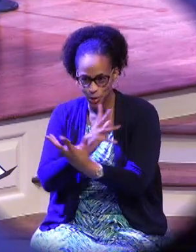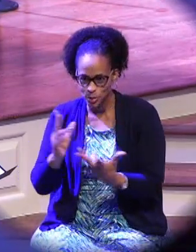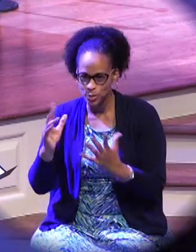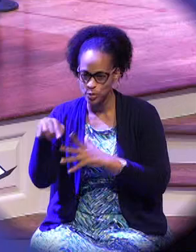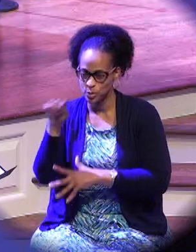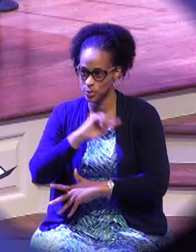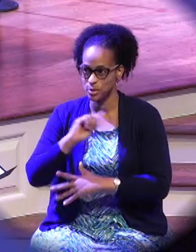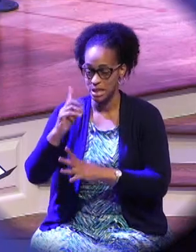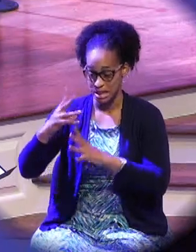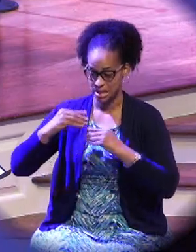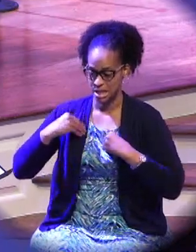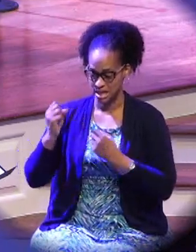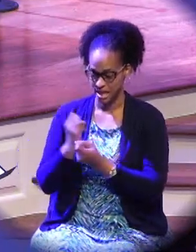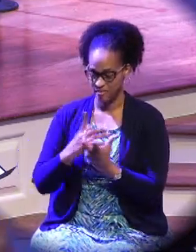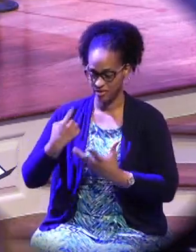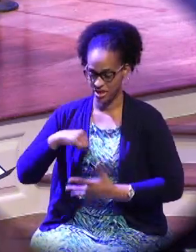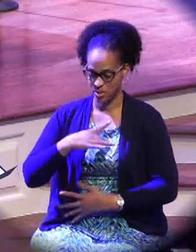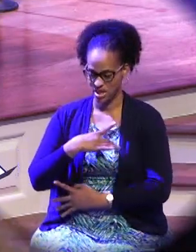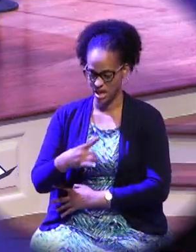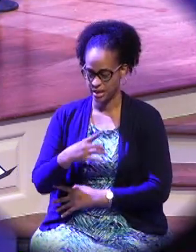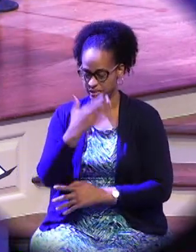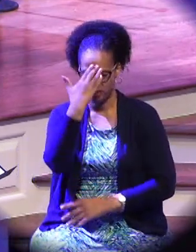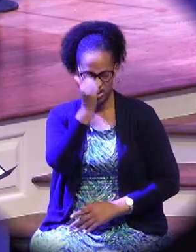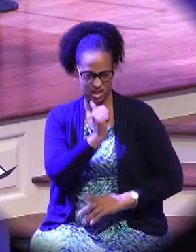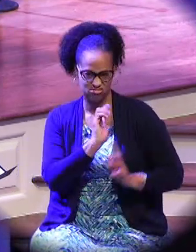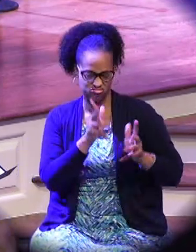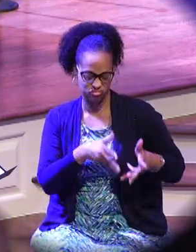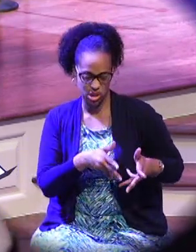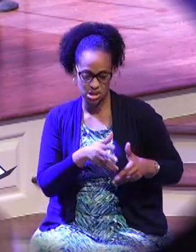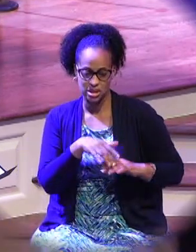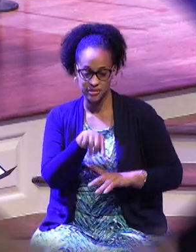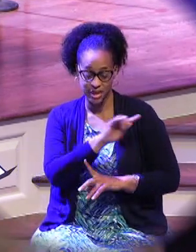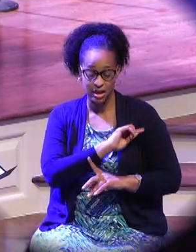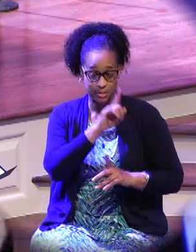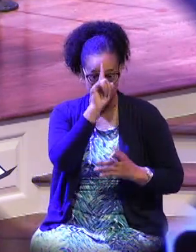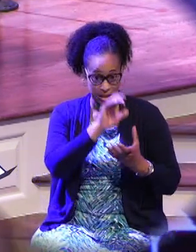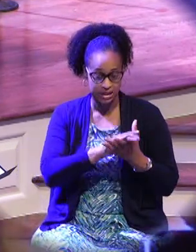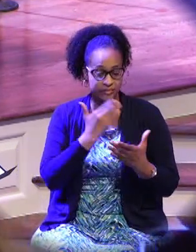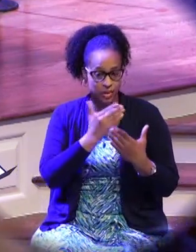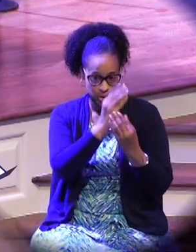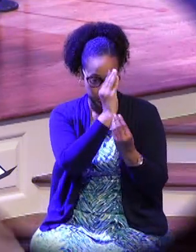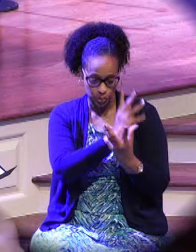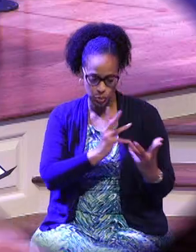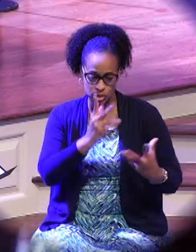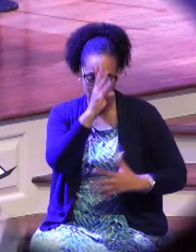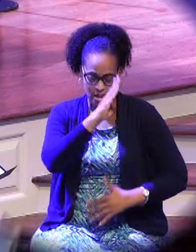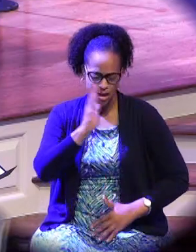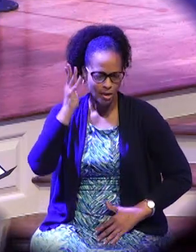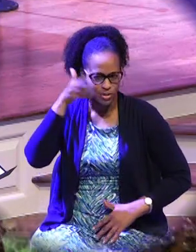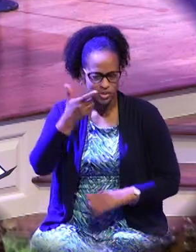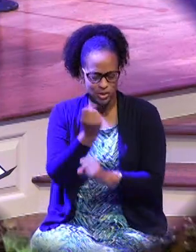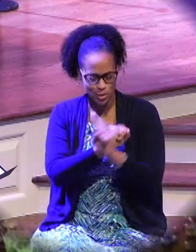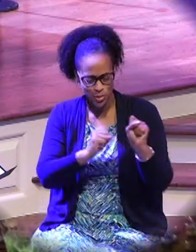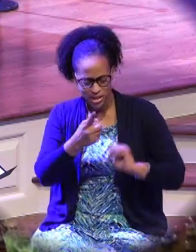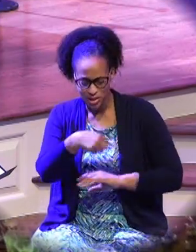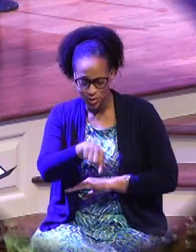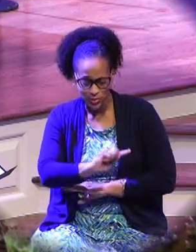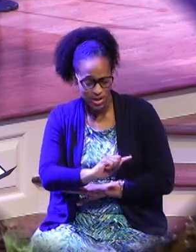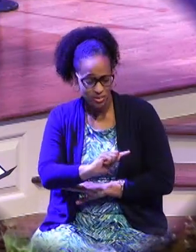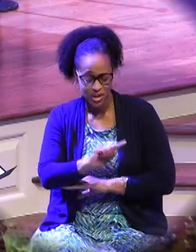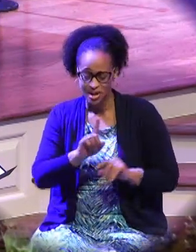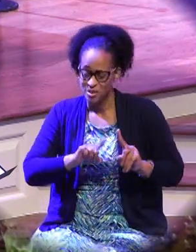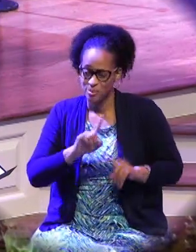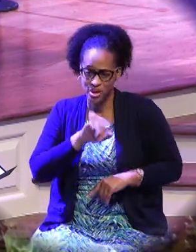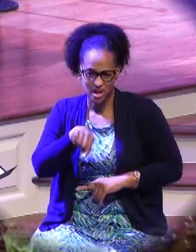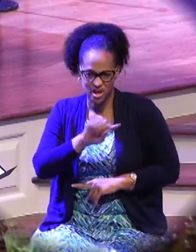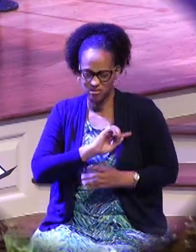everything we like about it and leave the rest. They had taken the good news that God was going to rescue them, but really had let fall